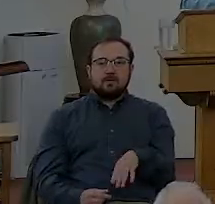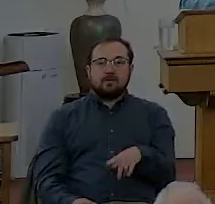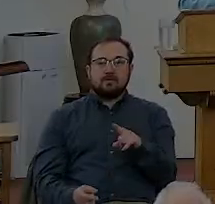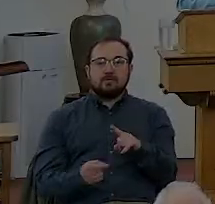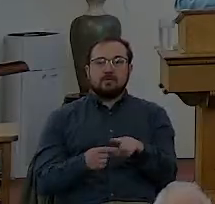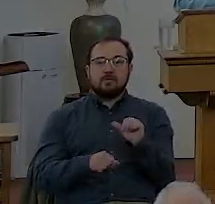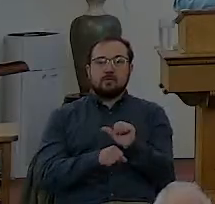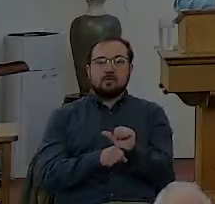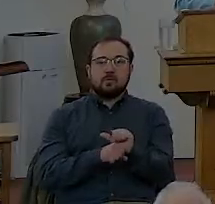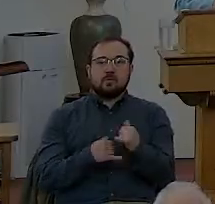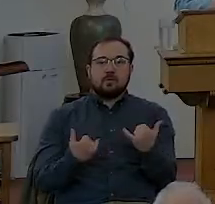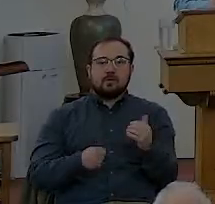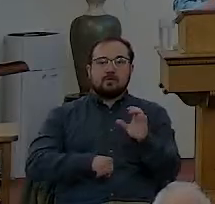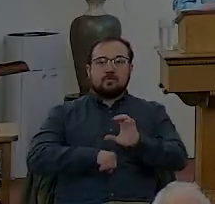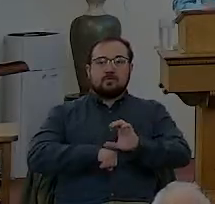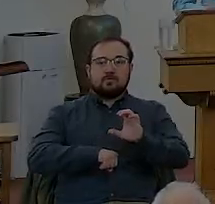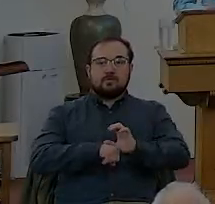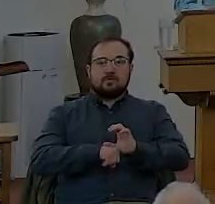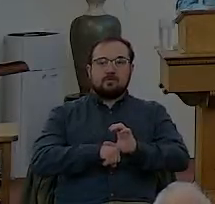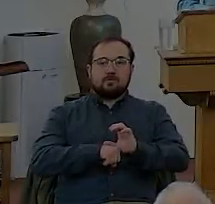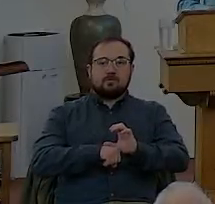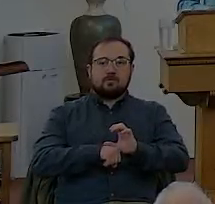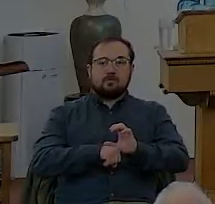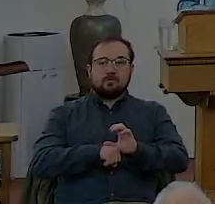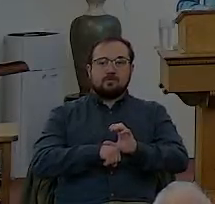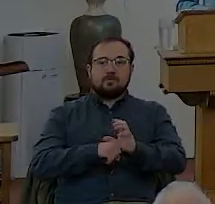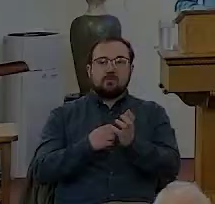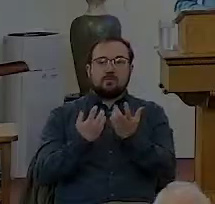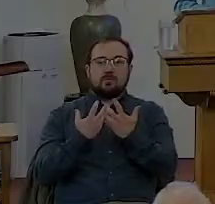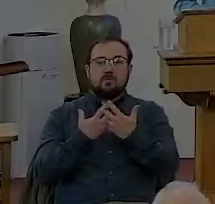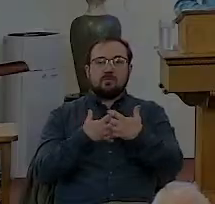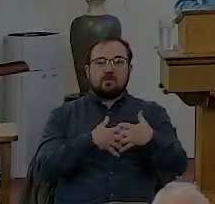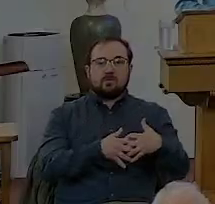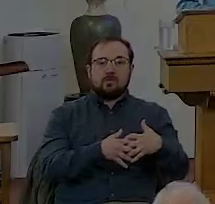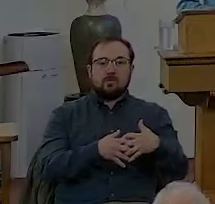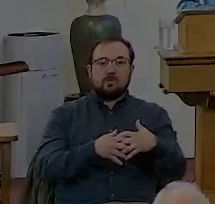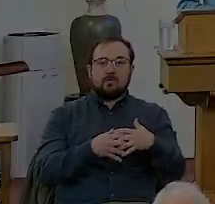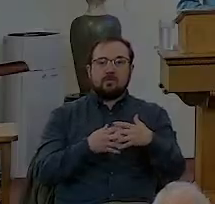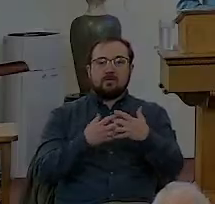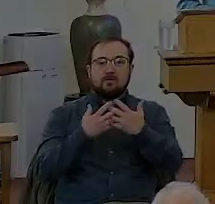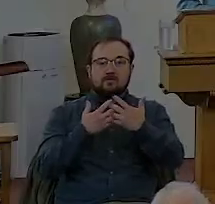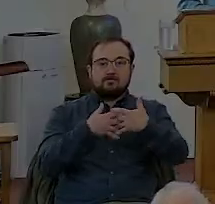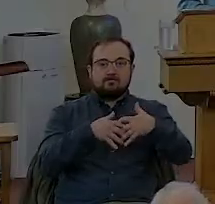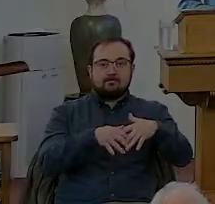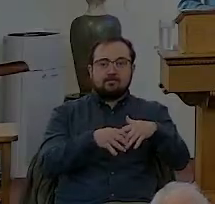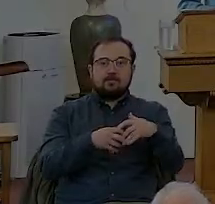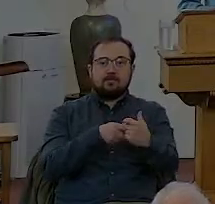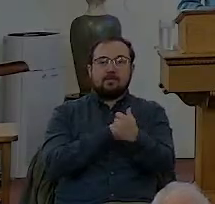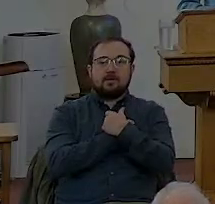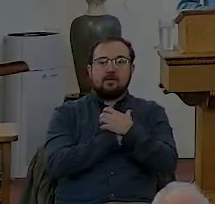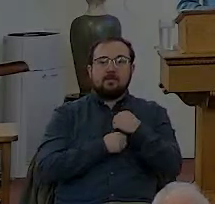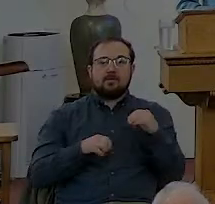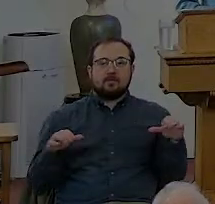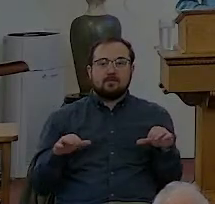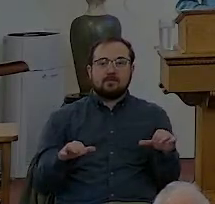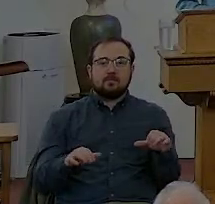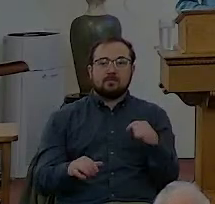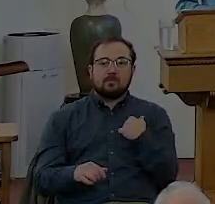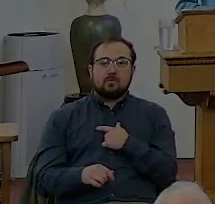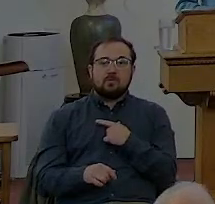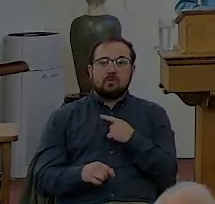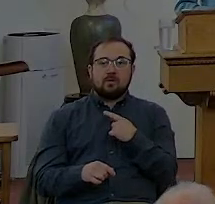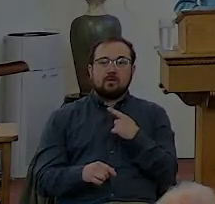To the work of this congregation, which is weaving a tapestry of love and action,